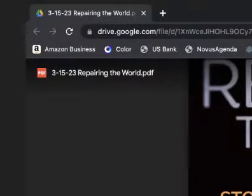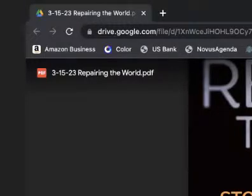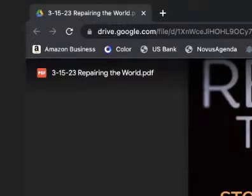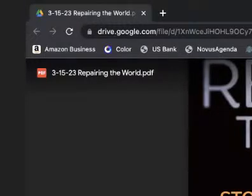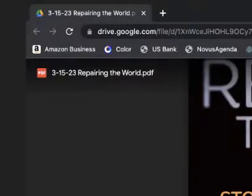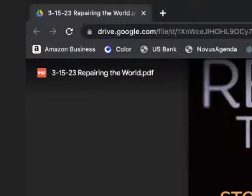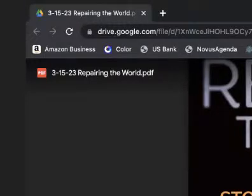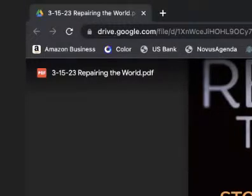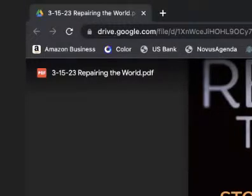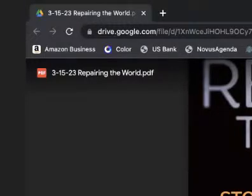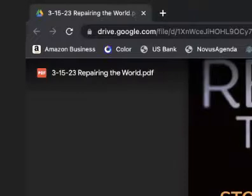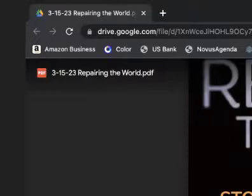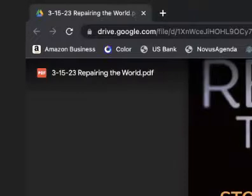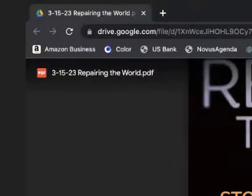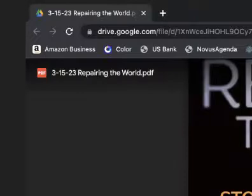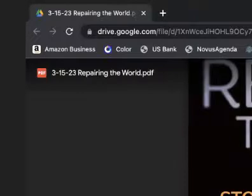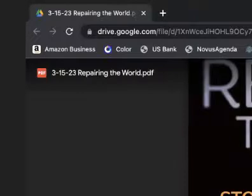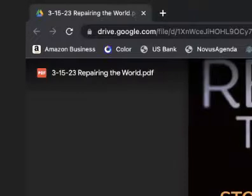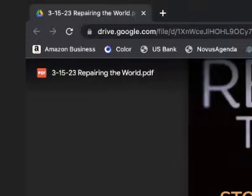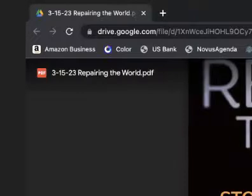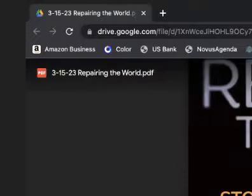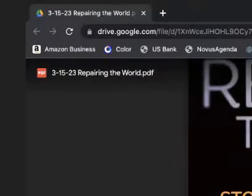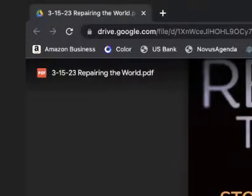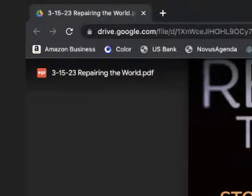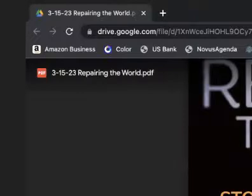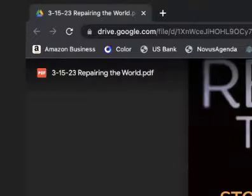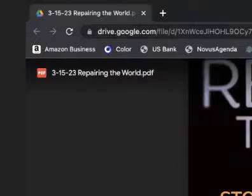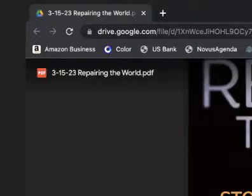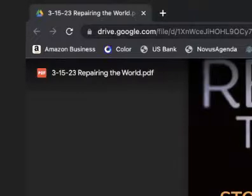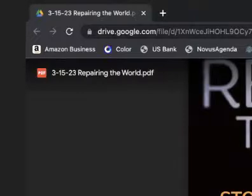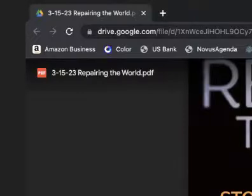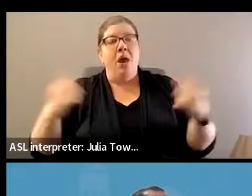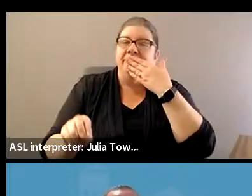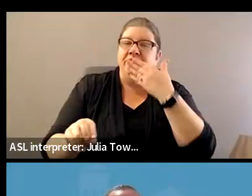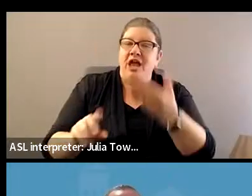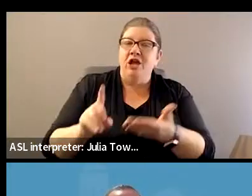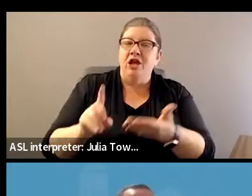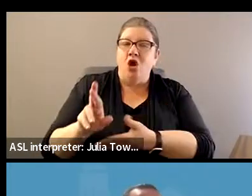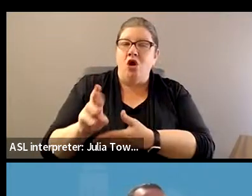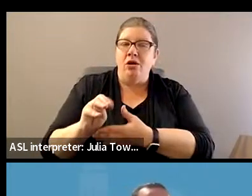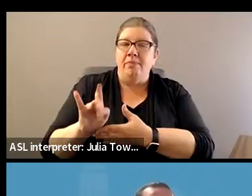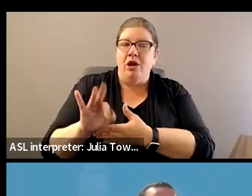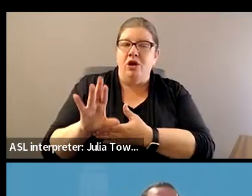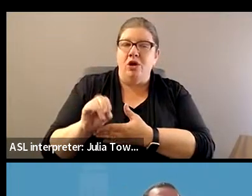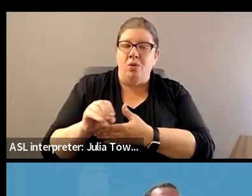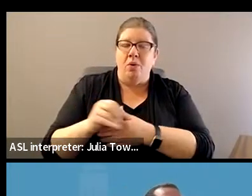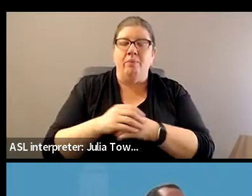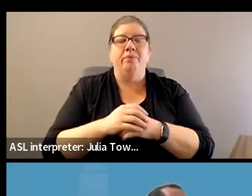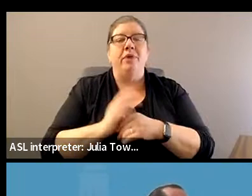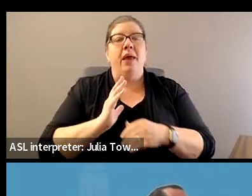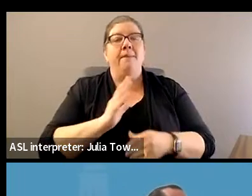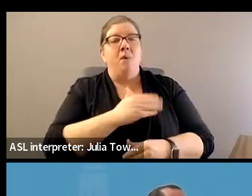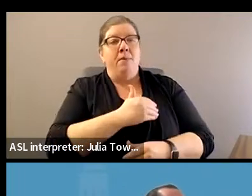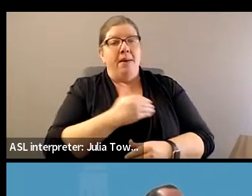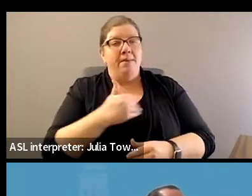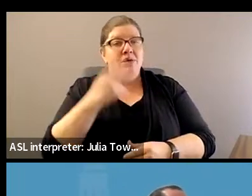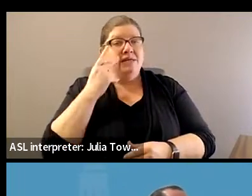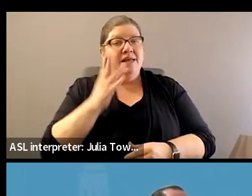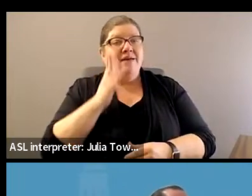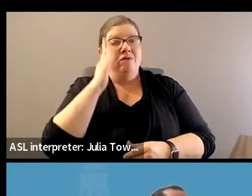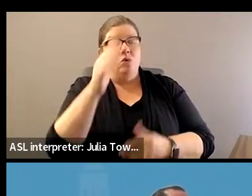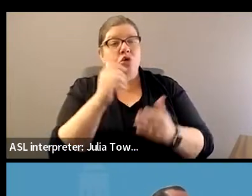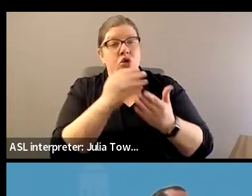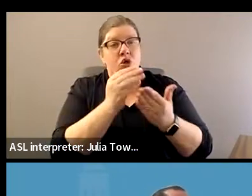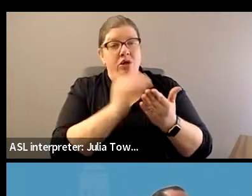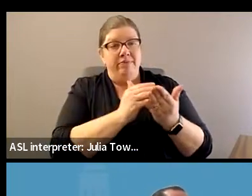at La Cumbre at 4:30. Thank you. Okay, thank you, Dr. Maldonado. As well as board members, you do see the future agenda